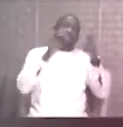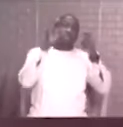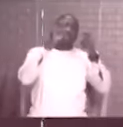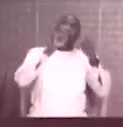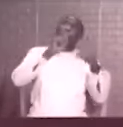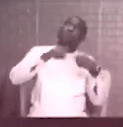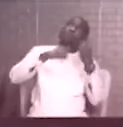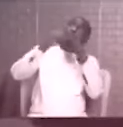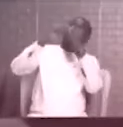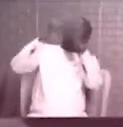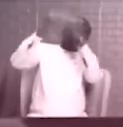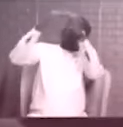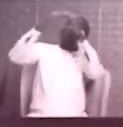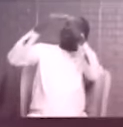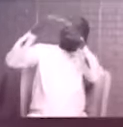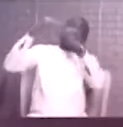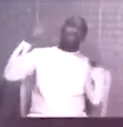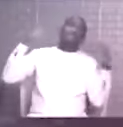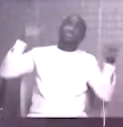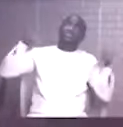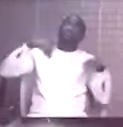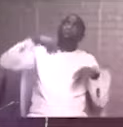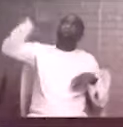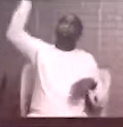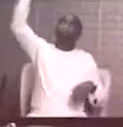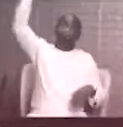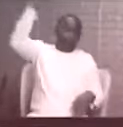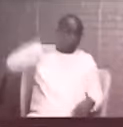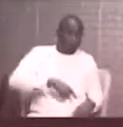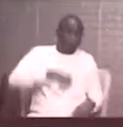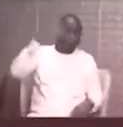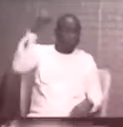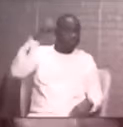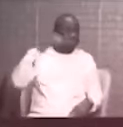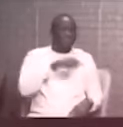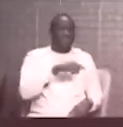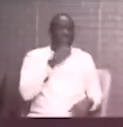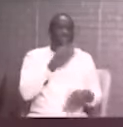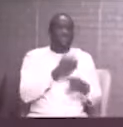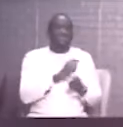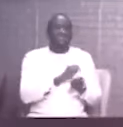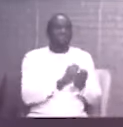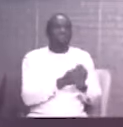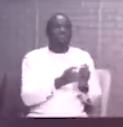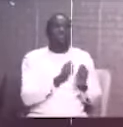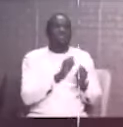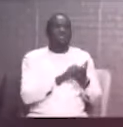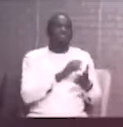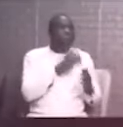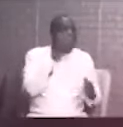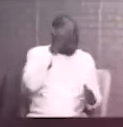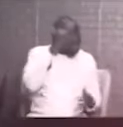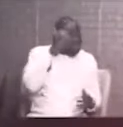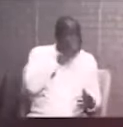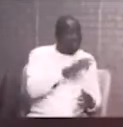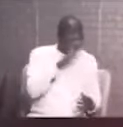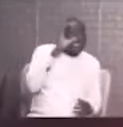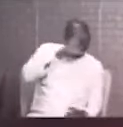angels ascending and descending. He was not transformed with that encounter because all he was looking for was